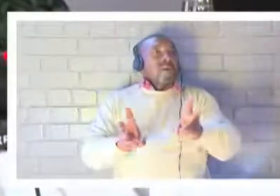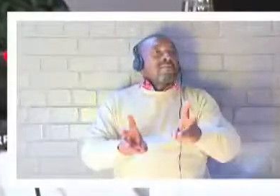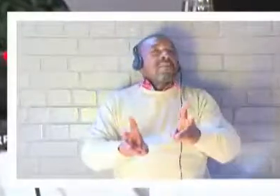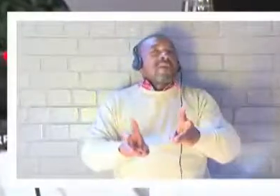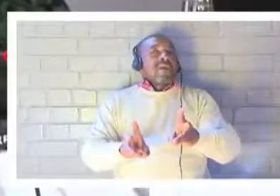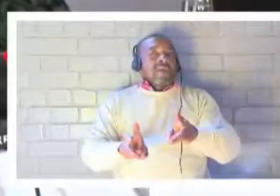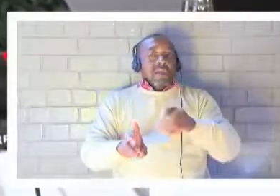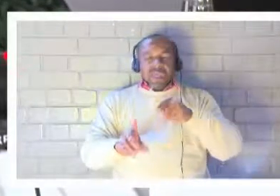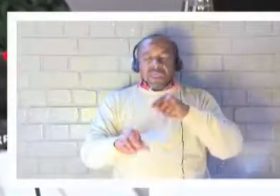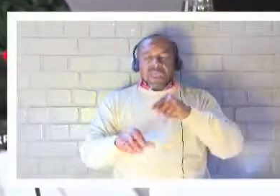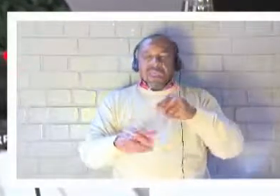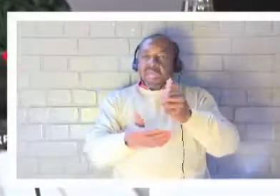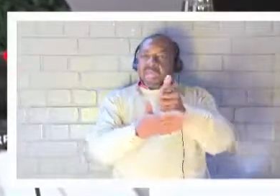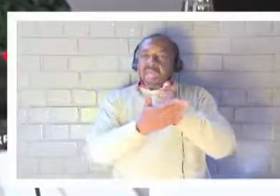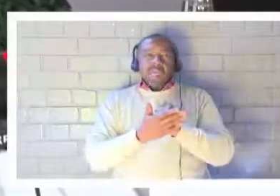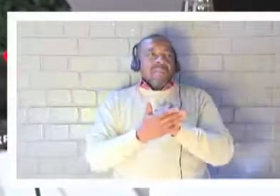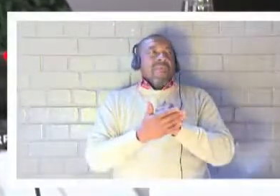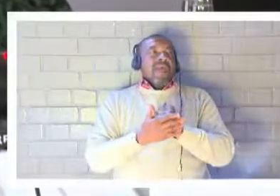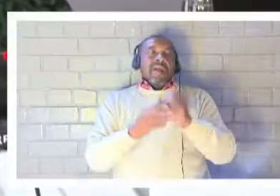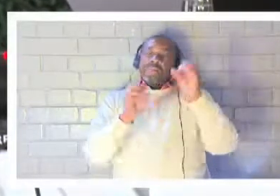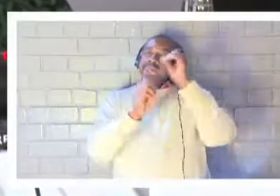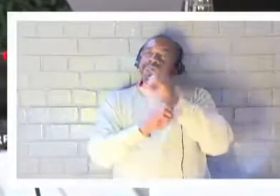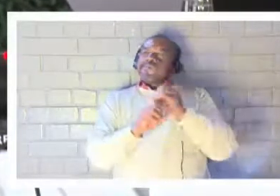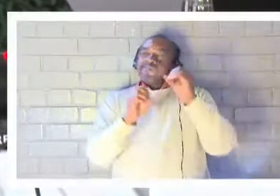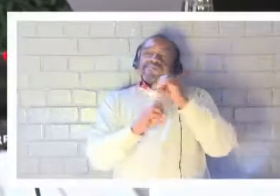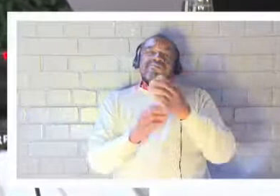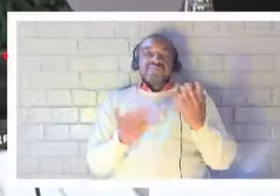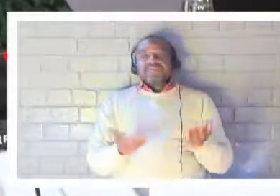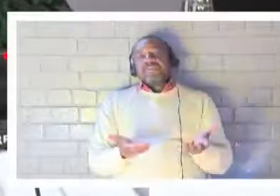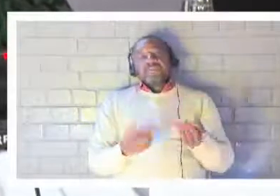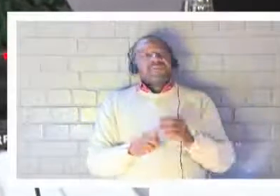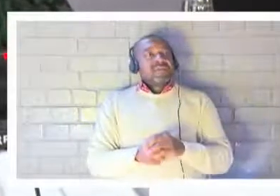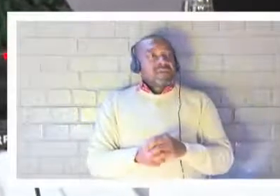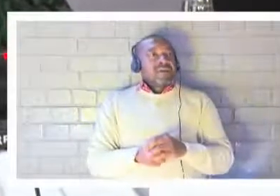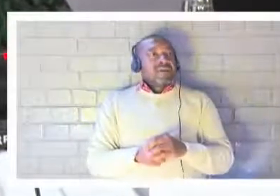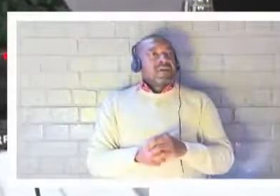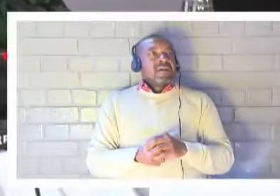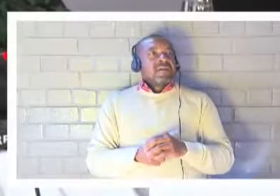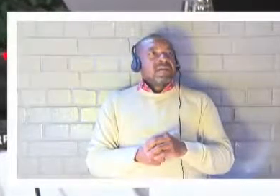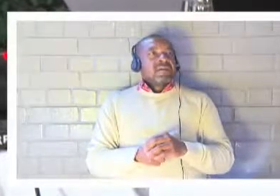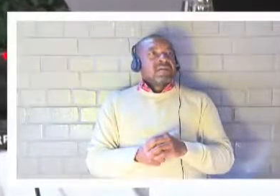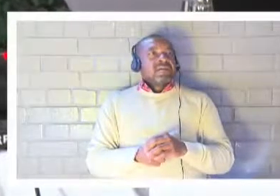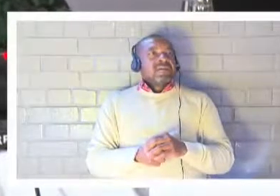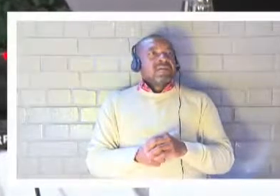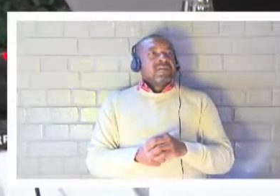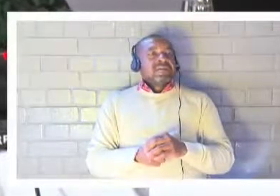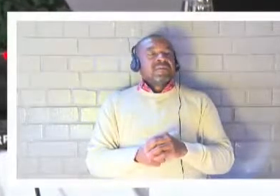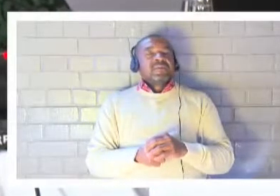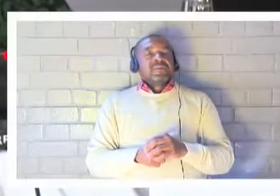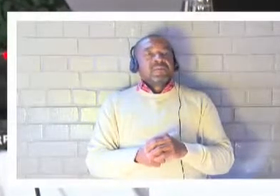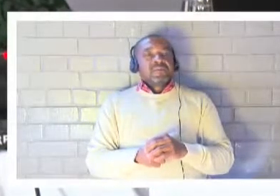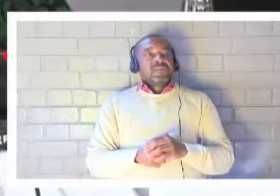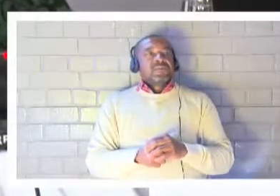longer helping or is no longer effective, whatever that would have informed